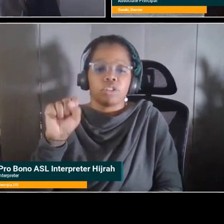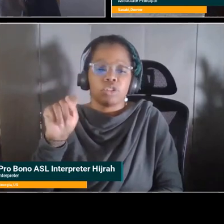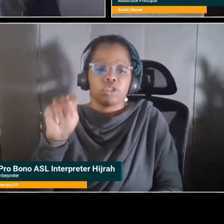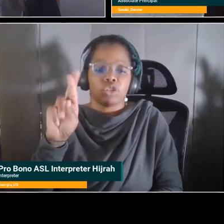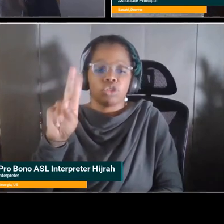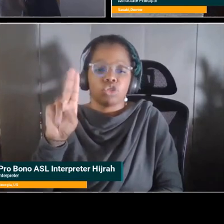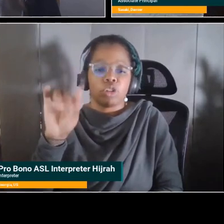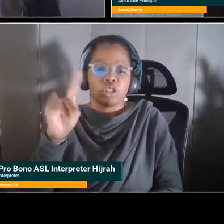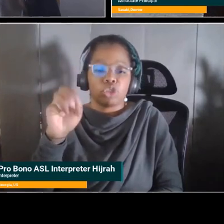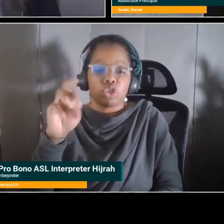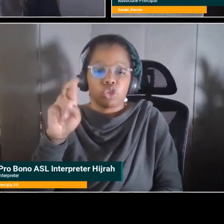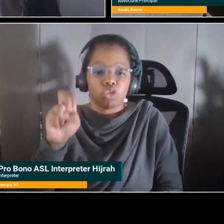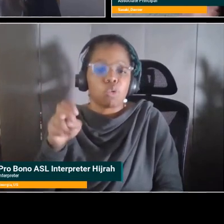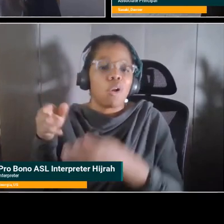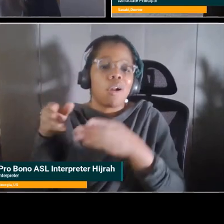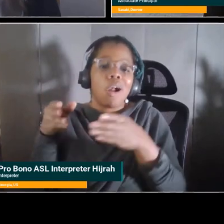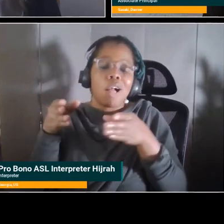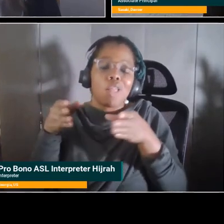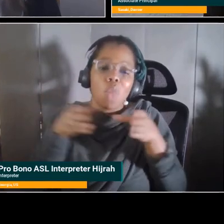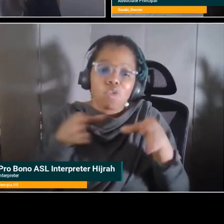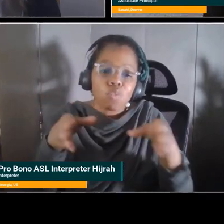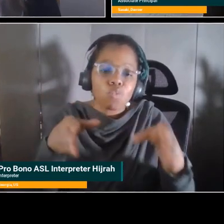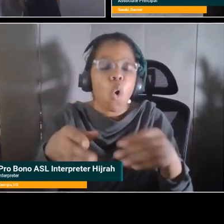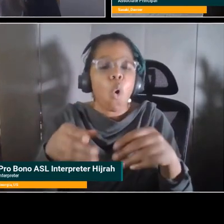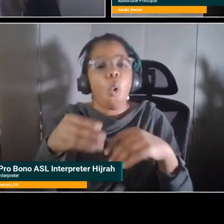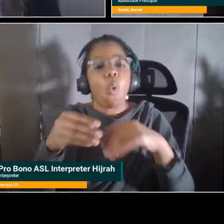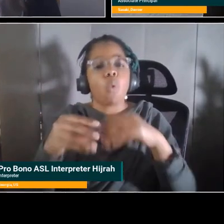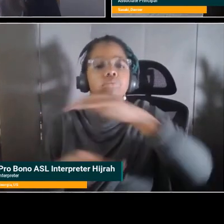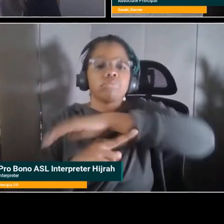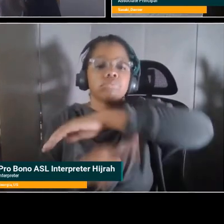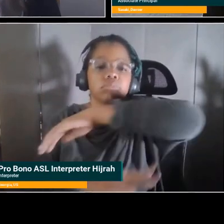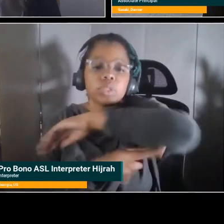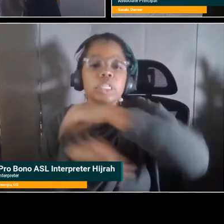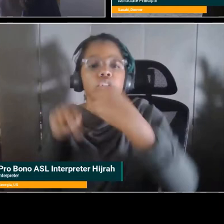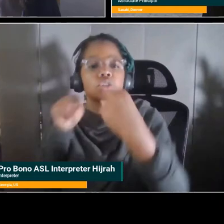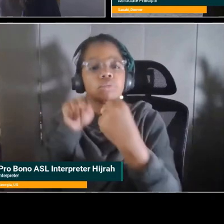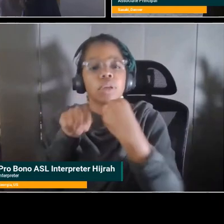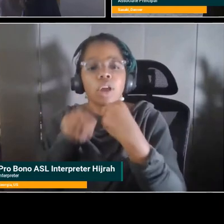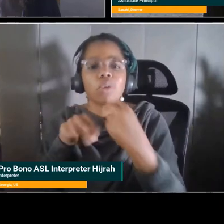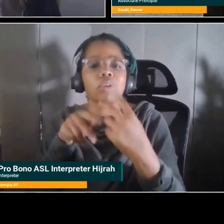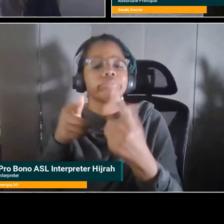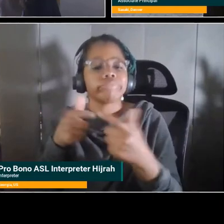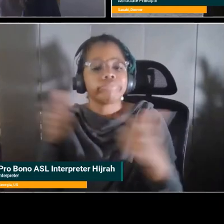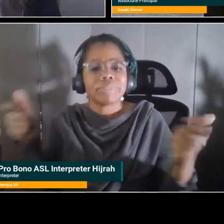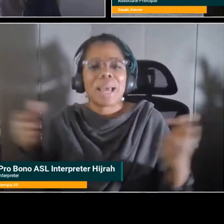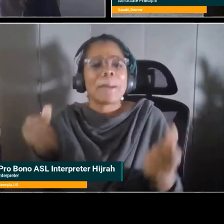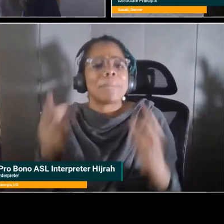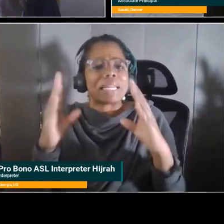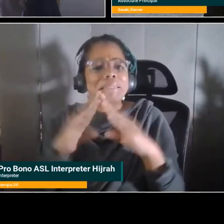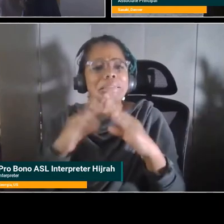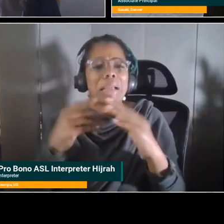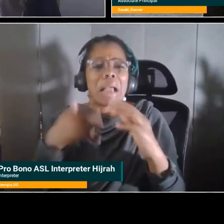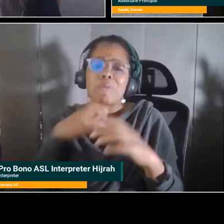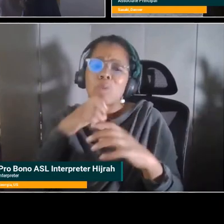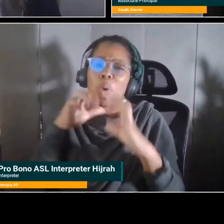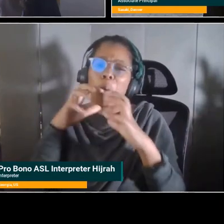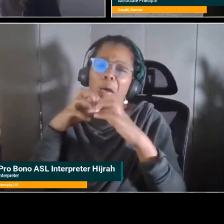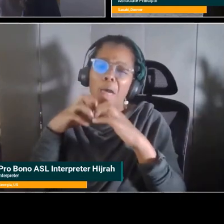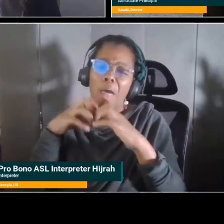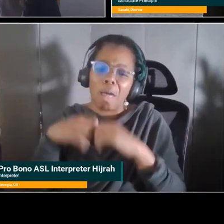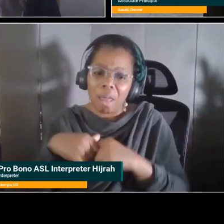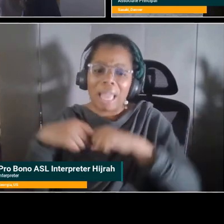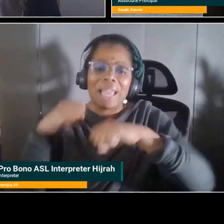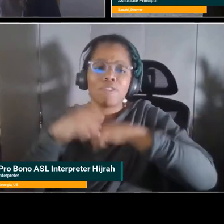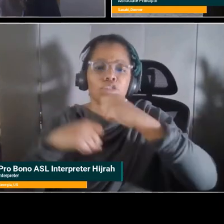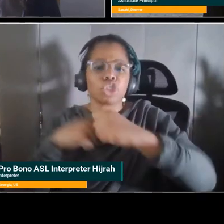we're replacing infrastructure within our parks, within our cities, how can we start to think about those being resilient pieces of infrastructure? So that to